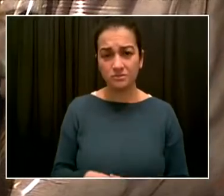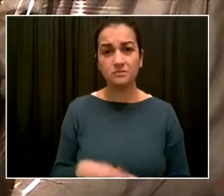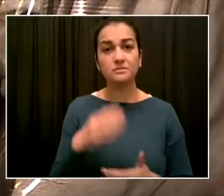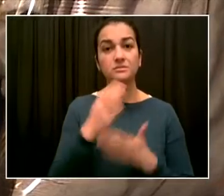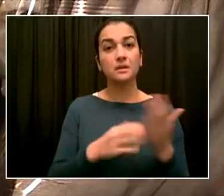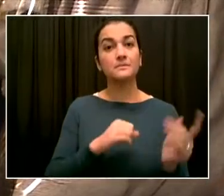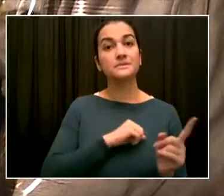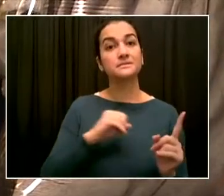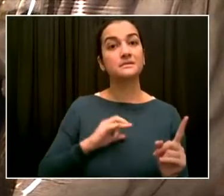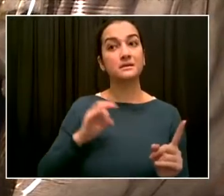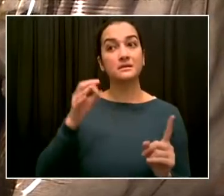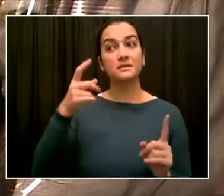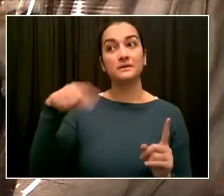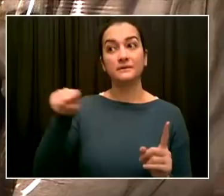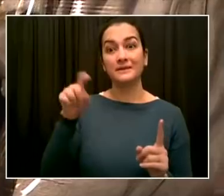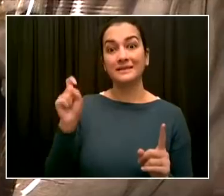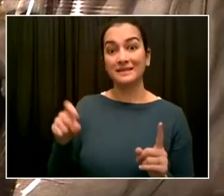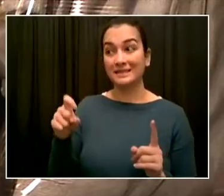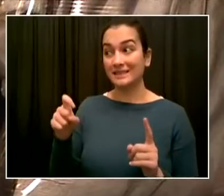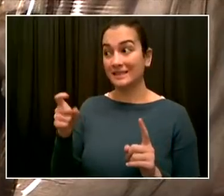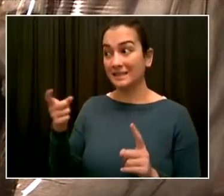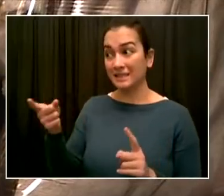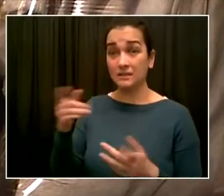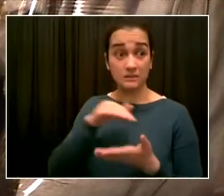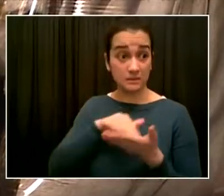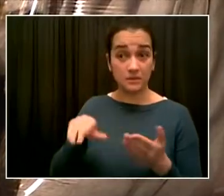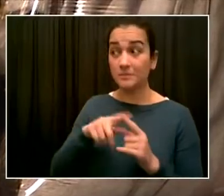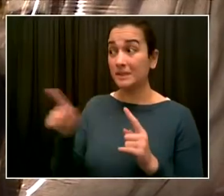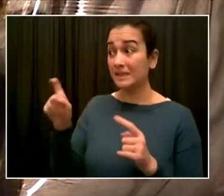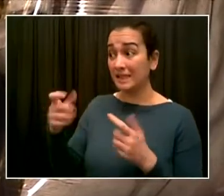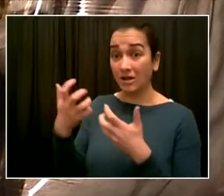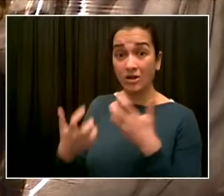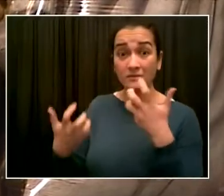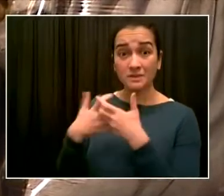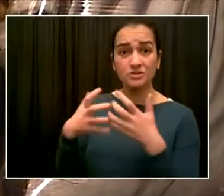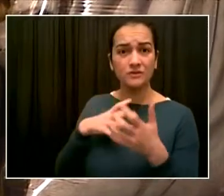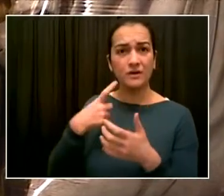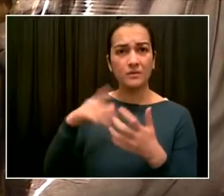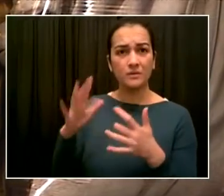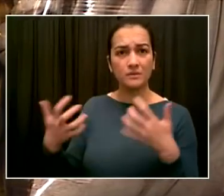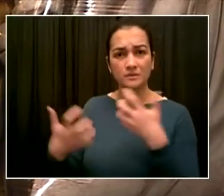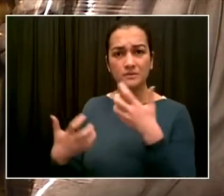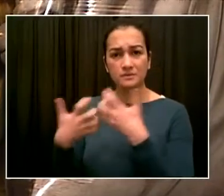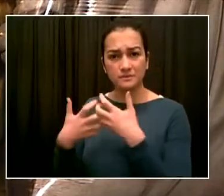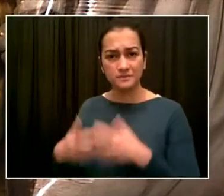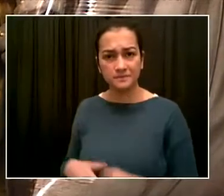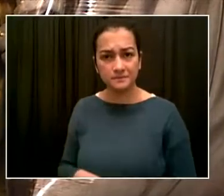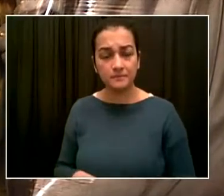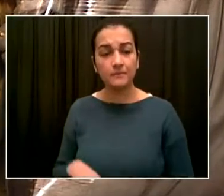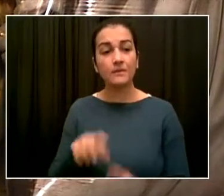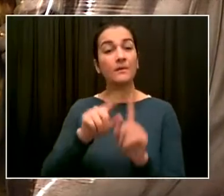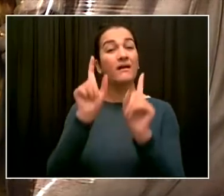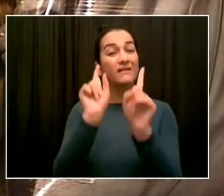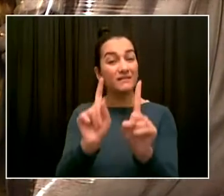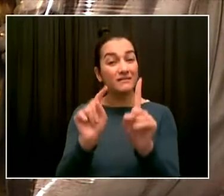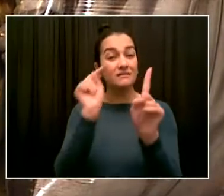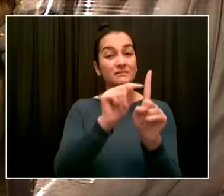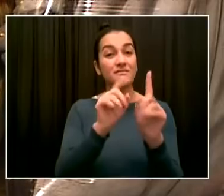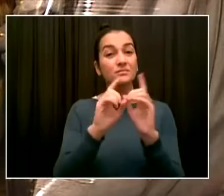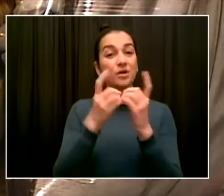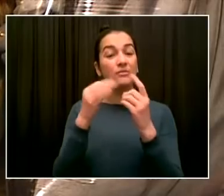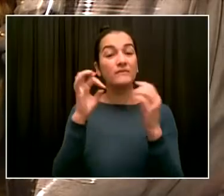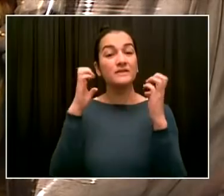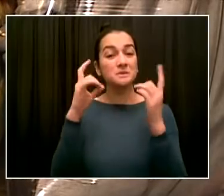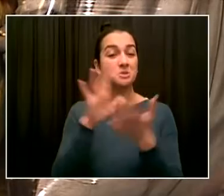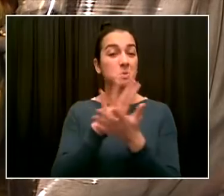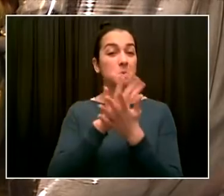situations because of kids. They'll still be able to keep working. So while you're waiting for accommodation, you're working. If you get accommodation, you're working. If you don't